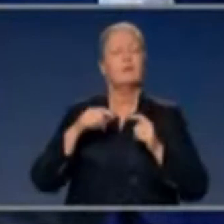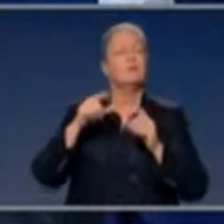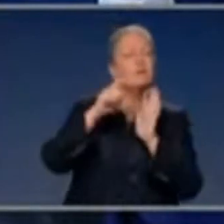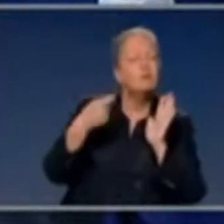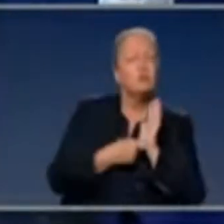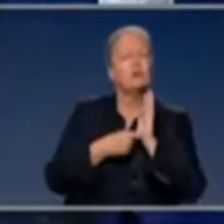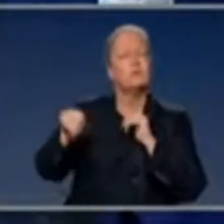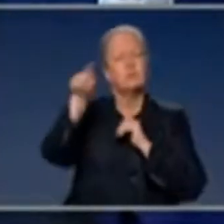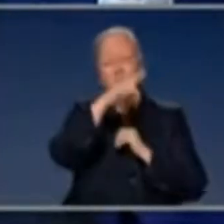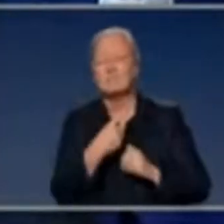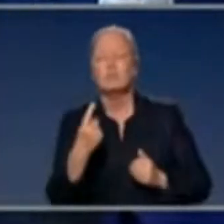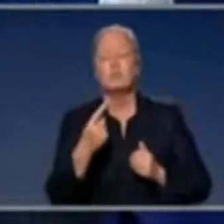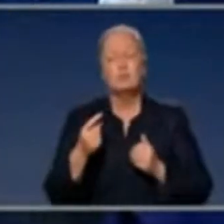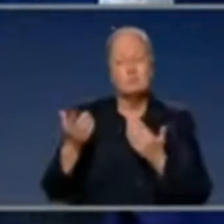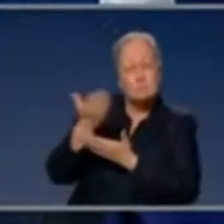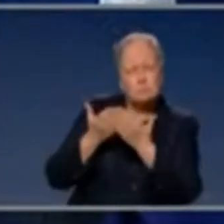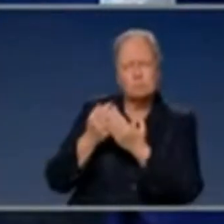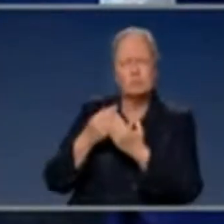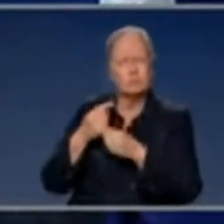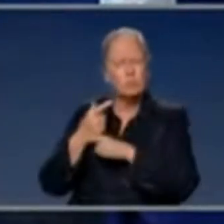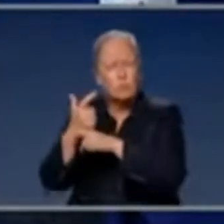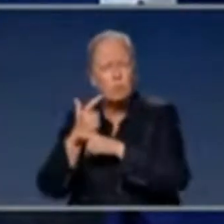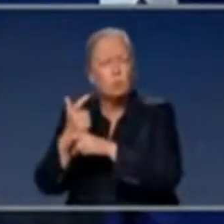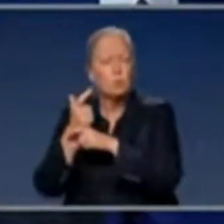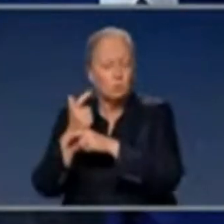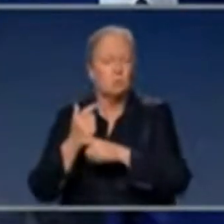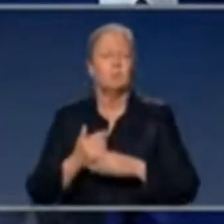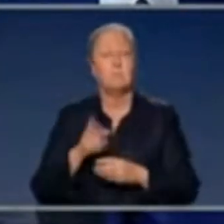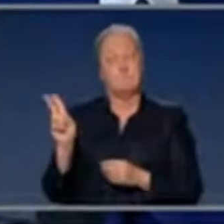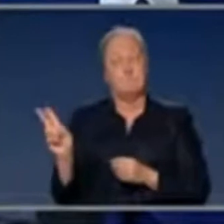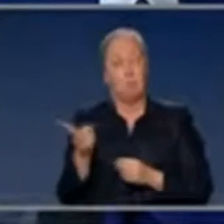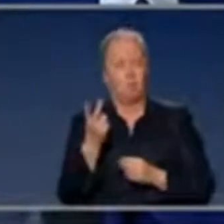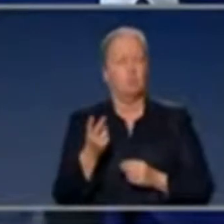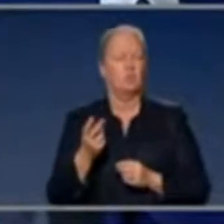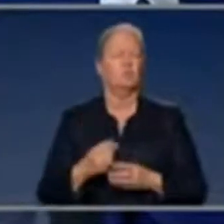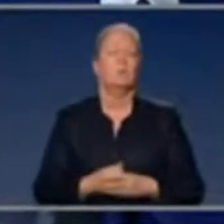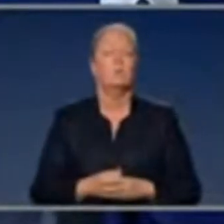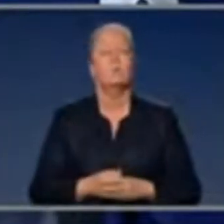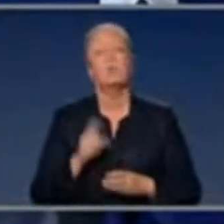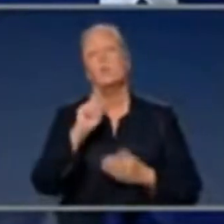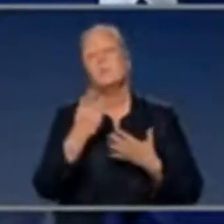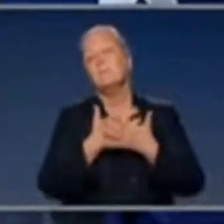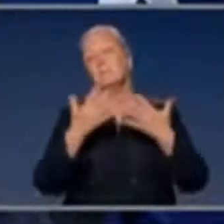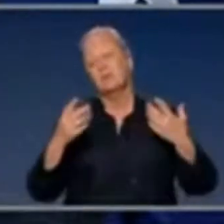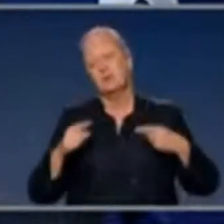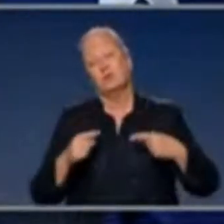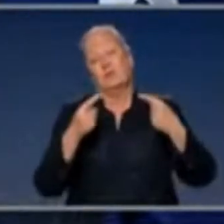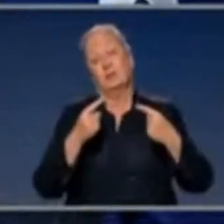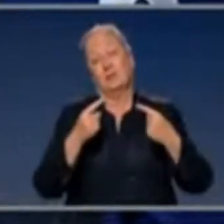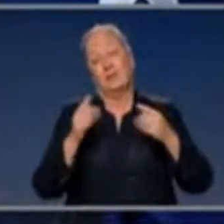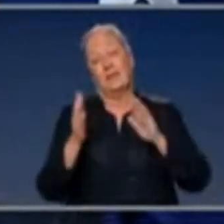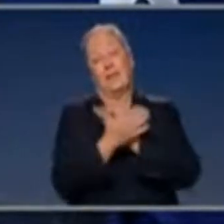specifically what they raised today. That is Dr Lowe and Dr Kennedy. The biggest challenge, which is shared by our